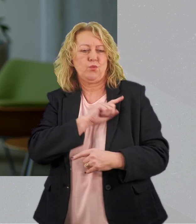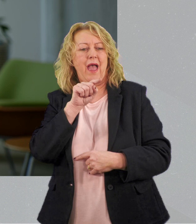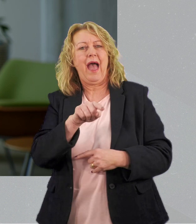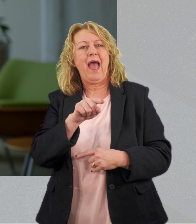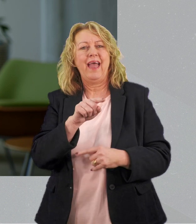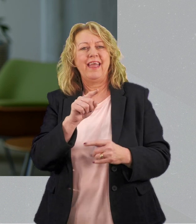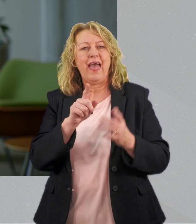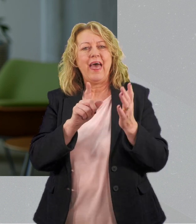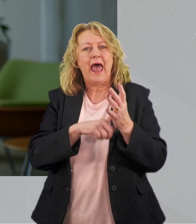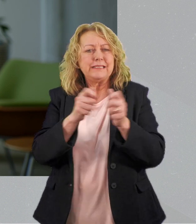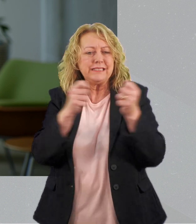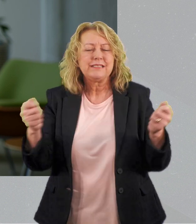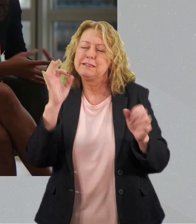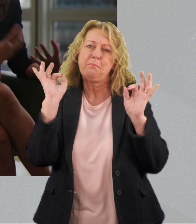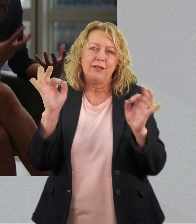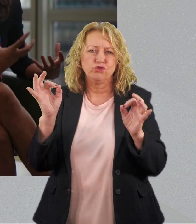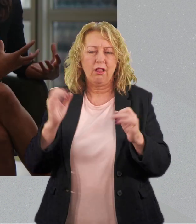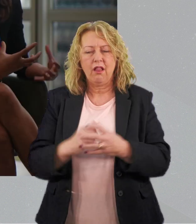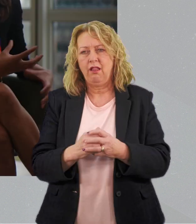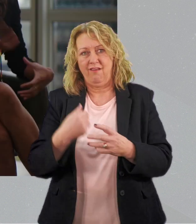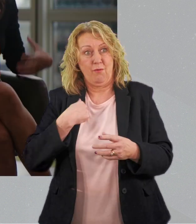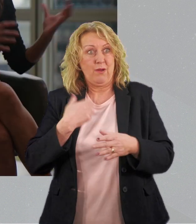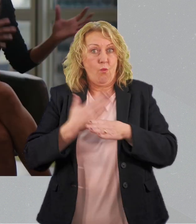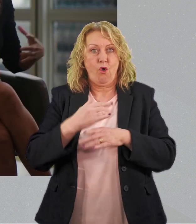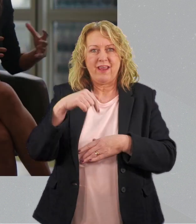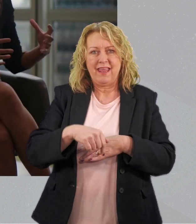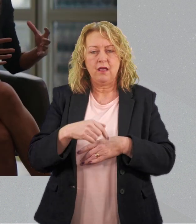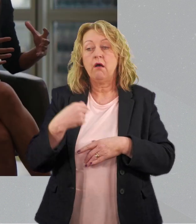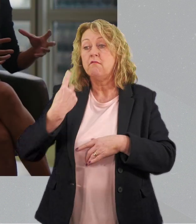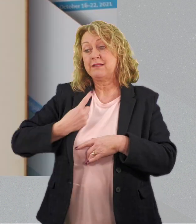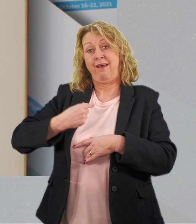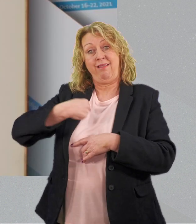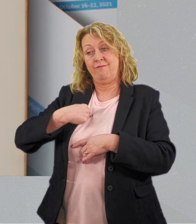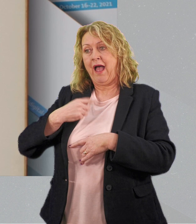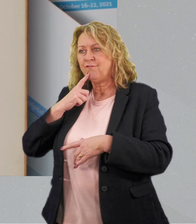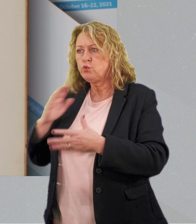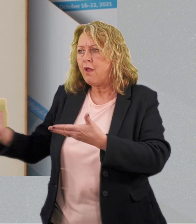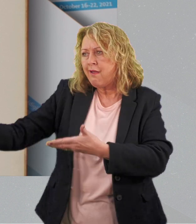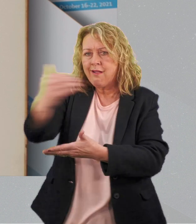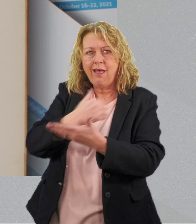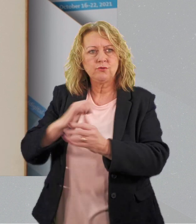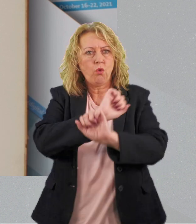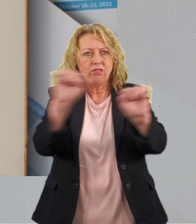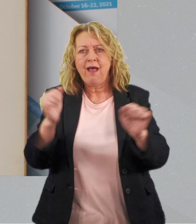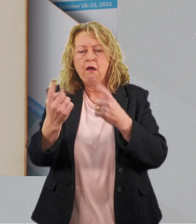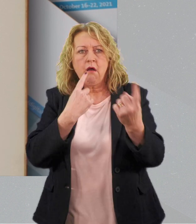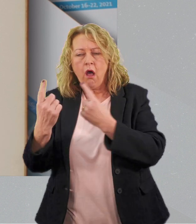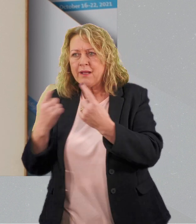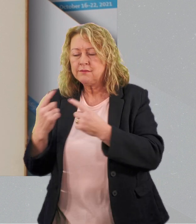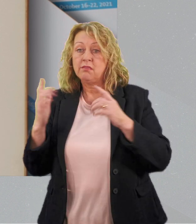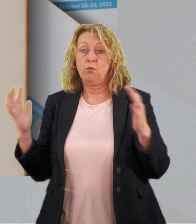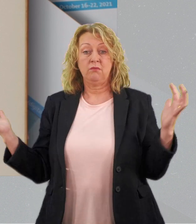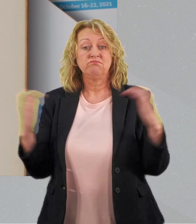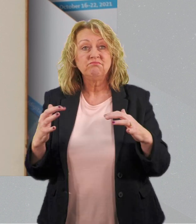a special place to work. And then our job as editors is to take all these comments, to assimilate them. We actually go